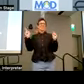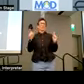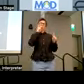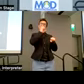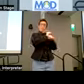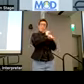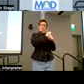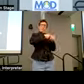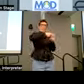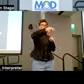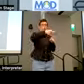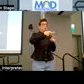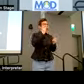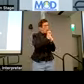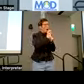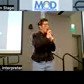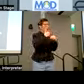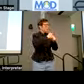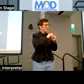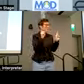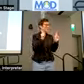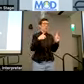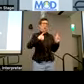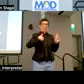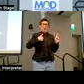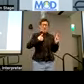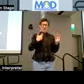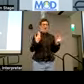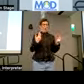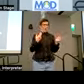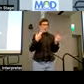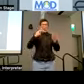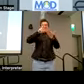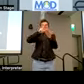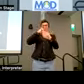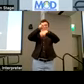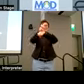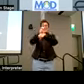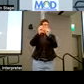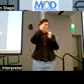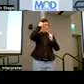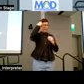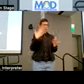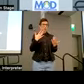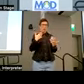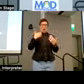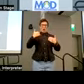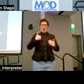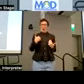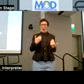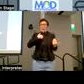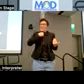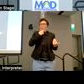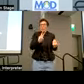in this community, they can't get the voice either. I can get the voice. I sit at the governor's table. I sit with Secretary Heffernan. I sit with my fellow